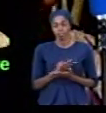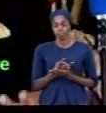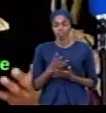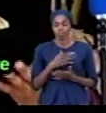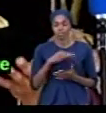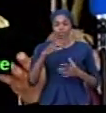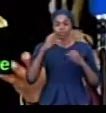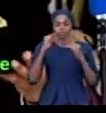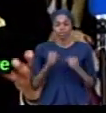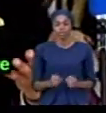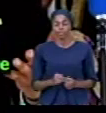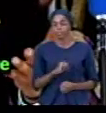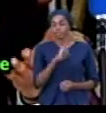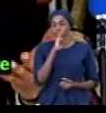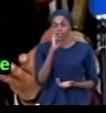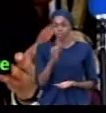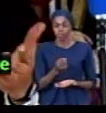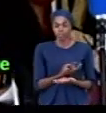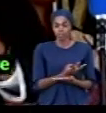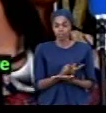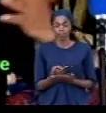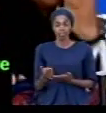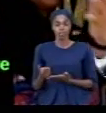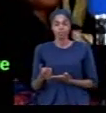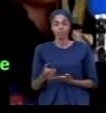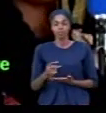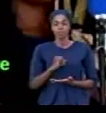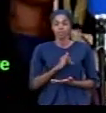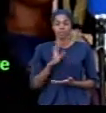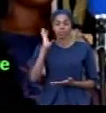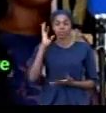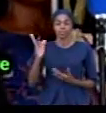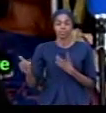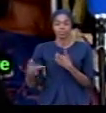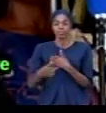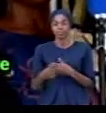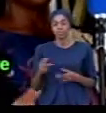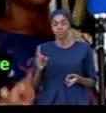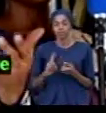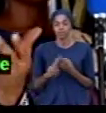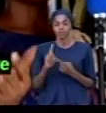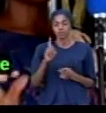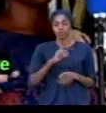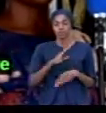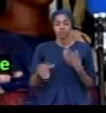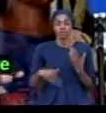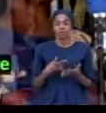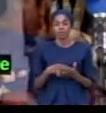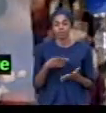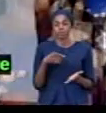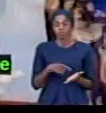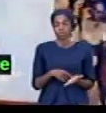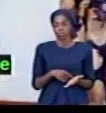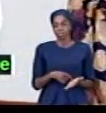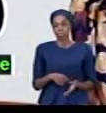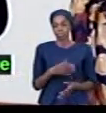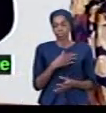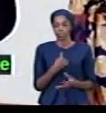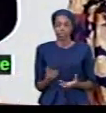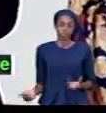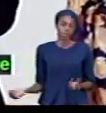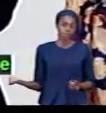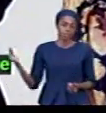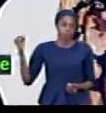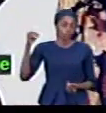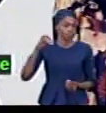failing, I will restore to you all of these and more.